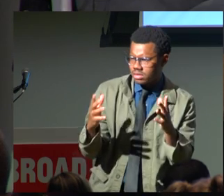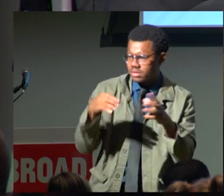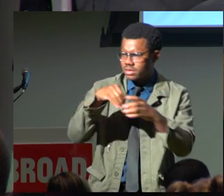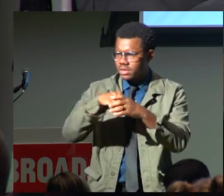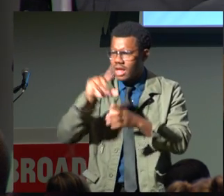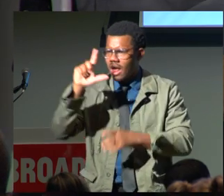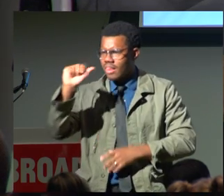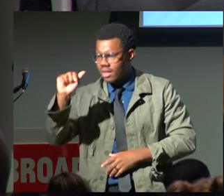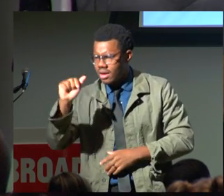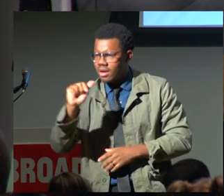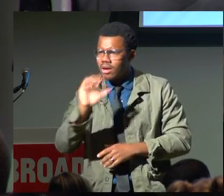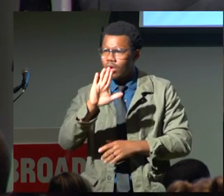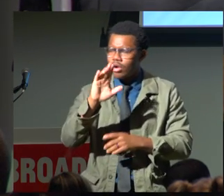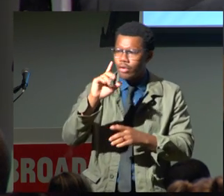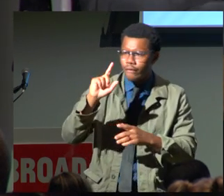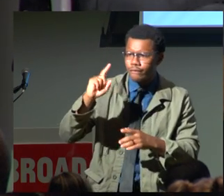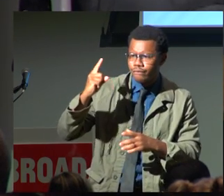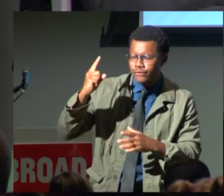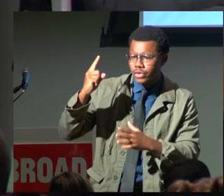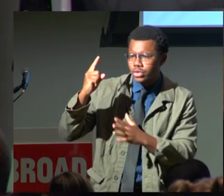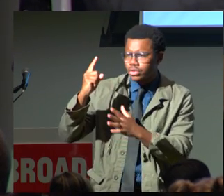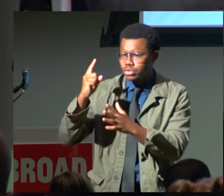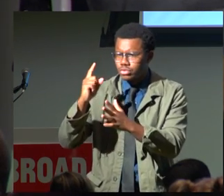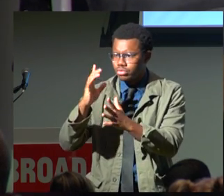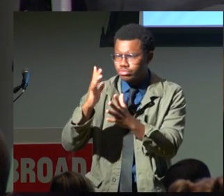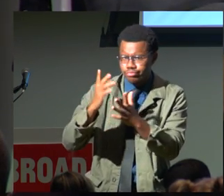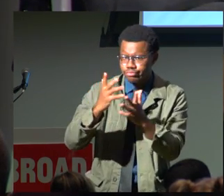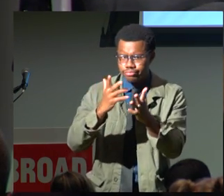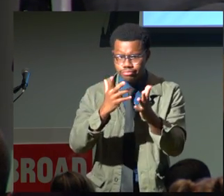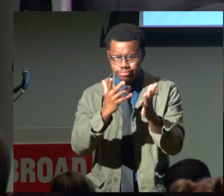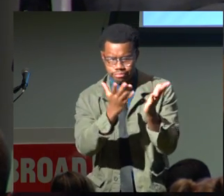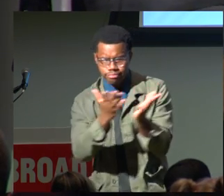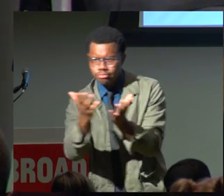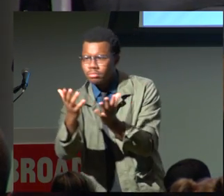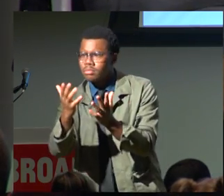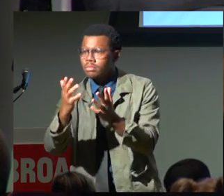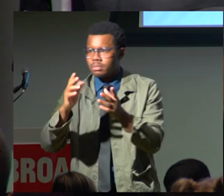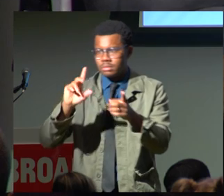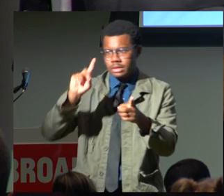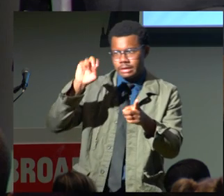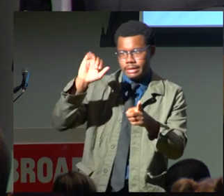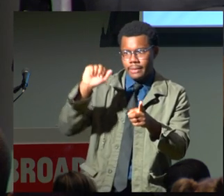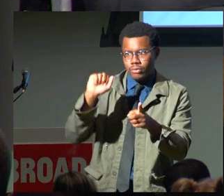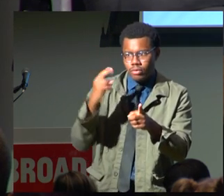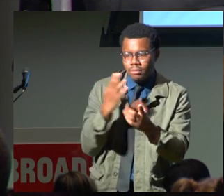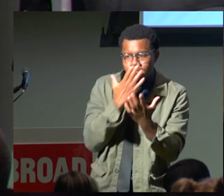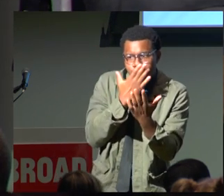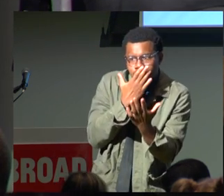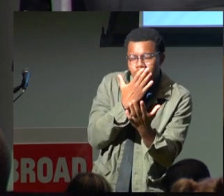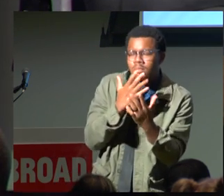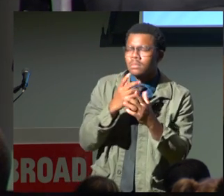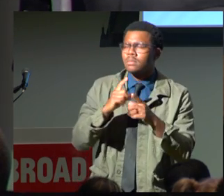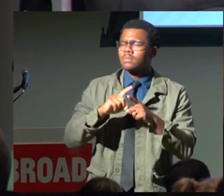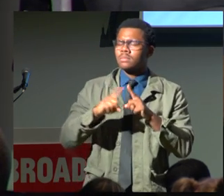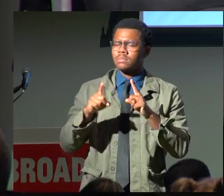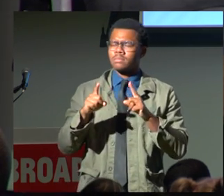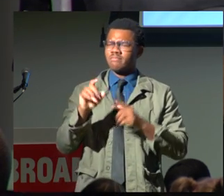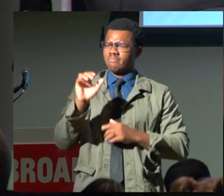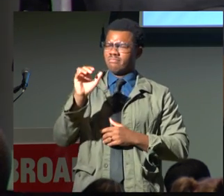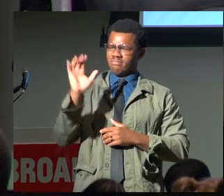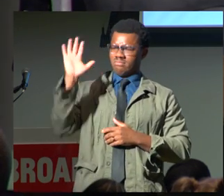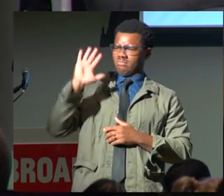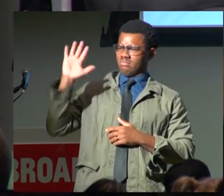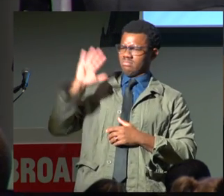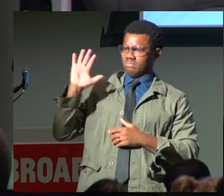Quinn his first show with Good Girls in, was under the hand of lovely Deborah. And so during that time, we